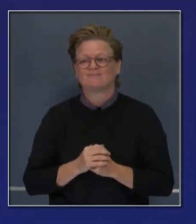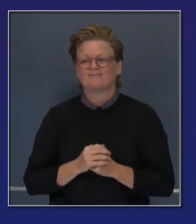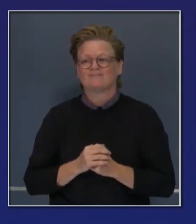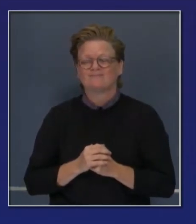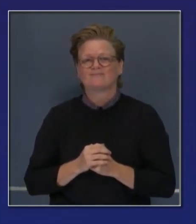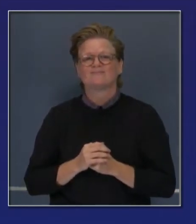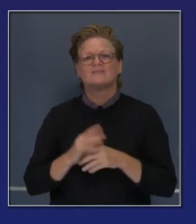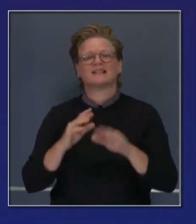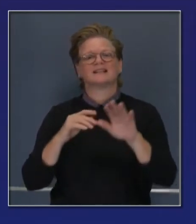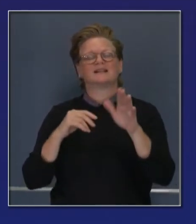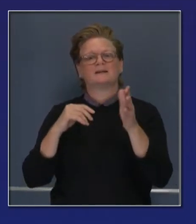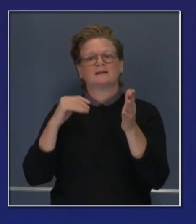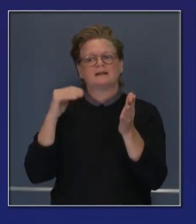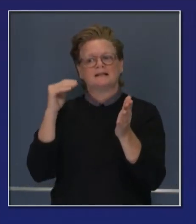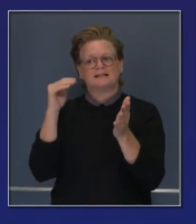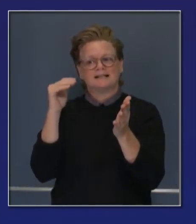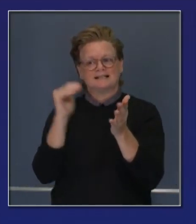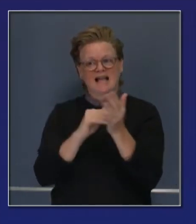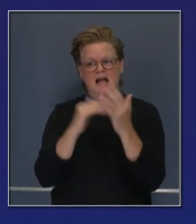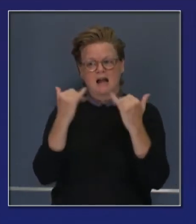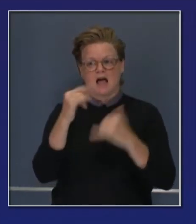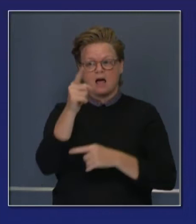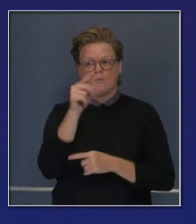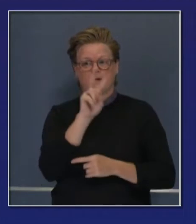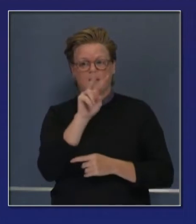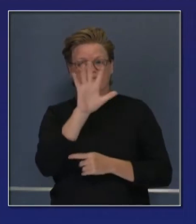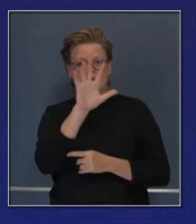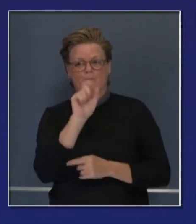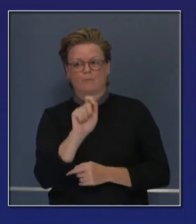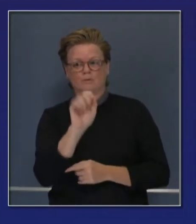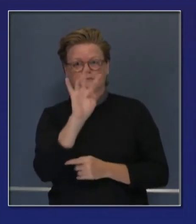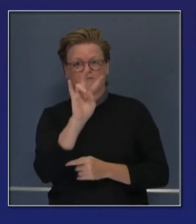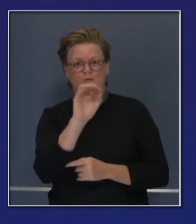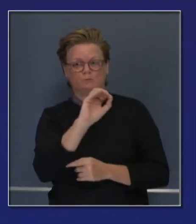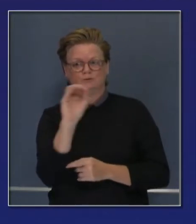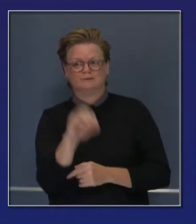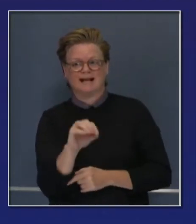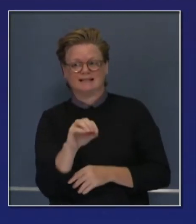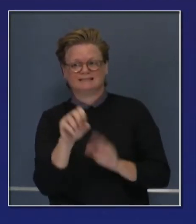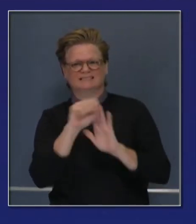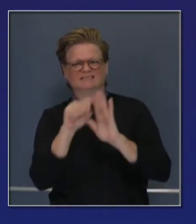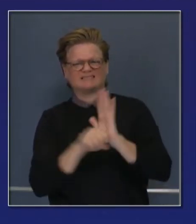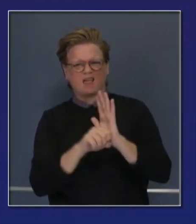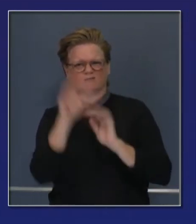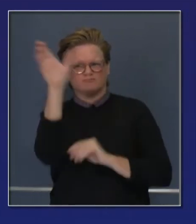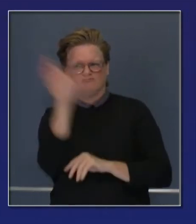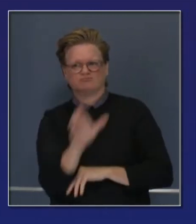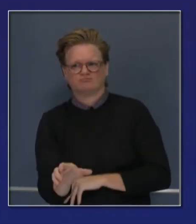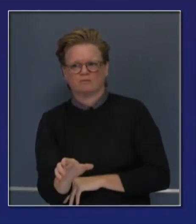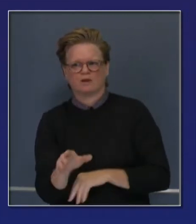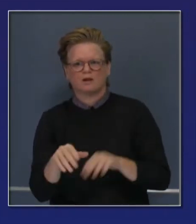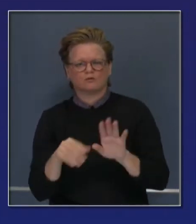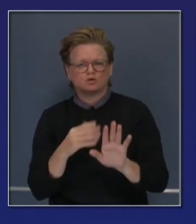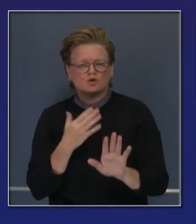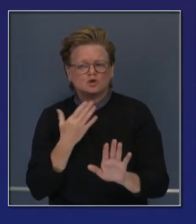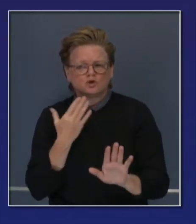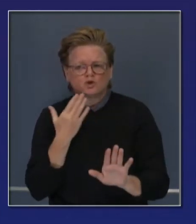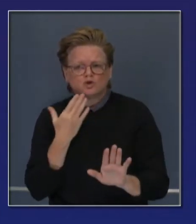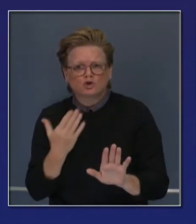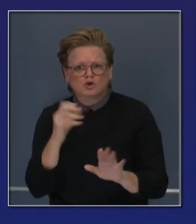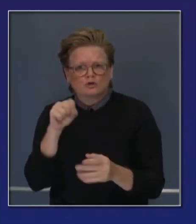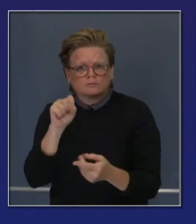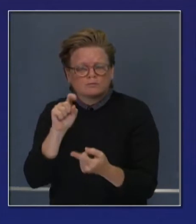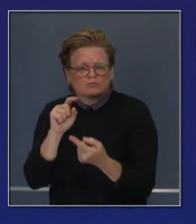even more encouraging, 5.7%. So 14-day at 6%, the 7-day positivity rate